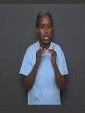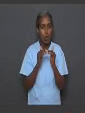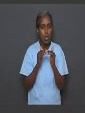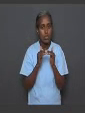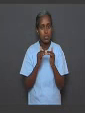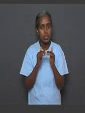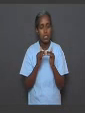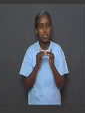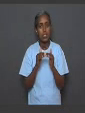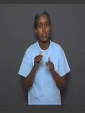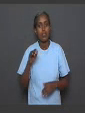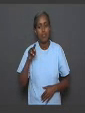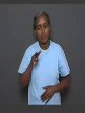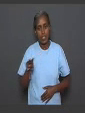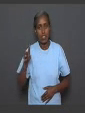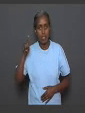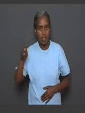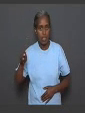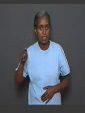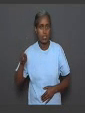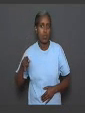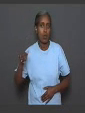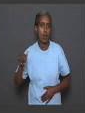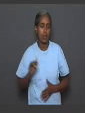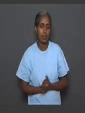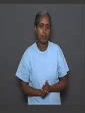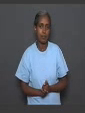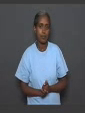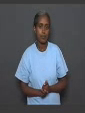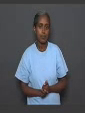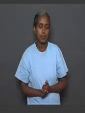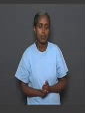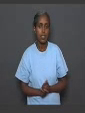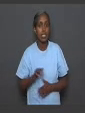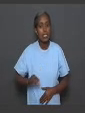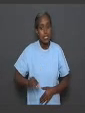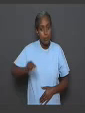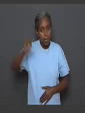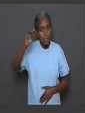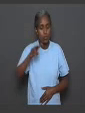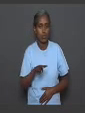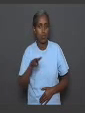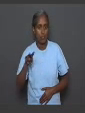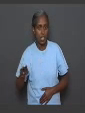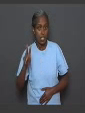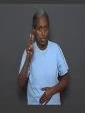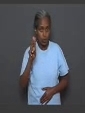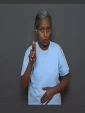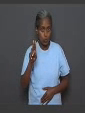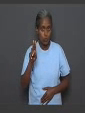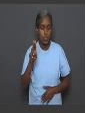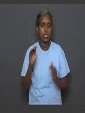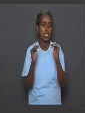column vector x, y. The magnitude of vector u